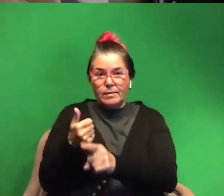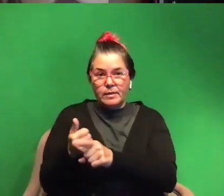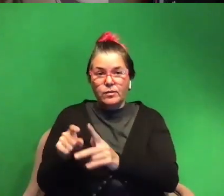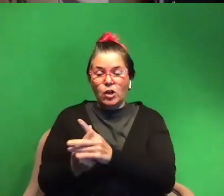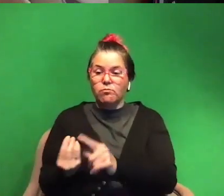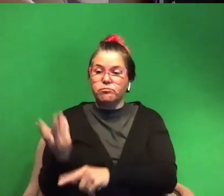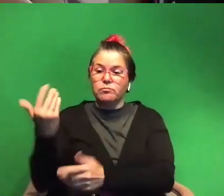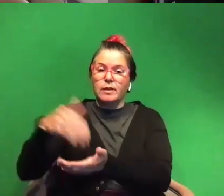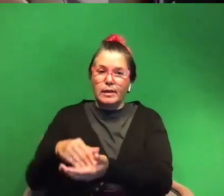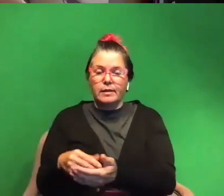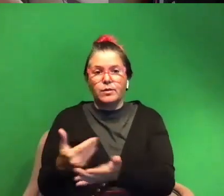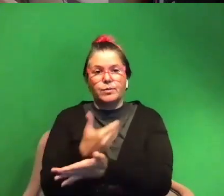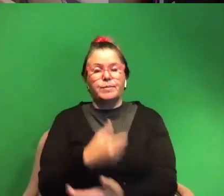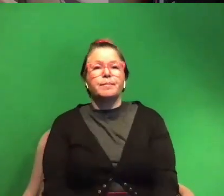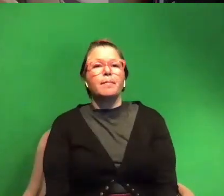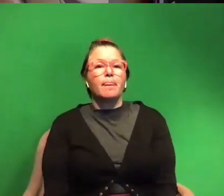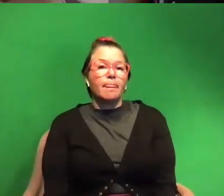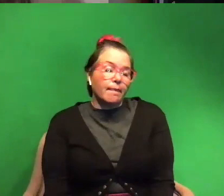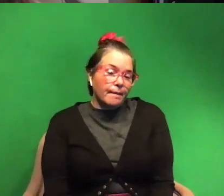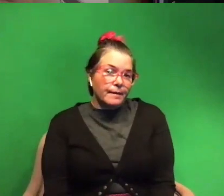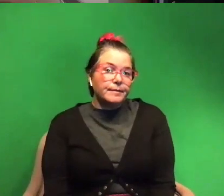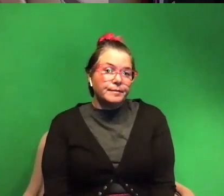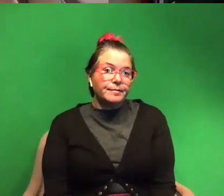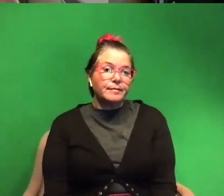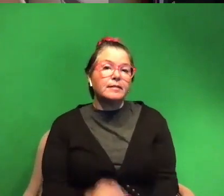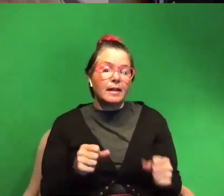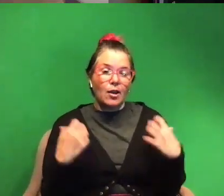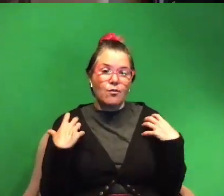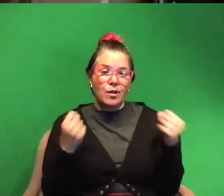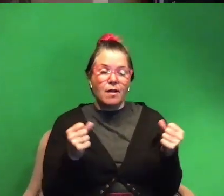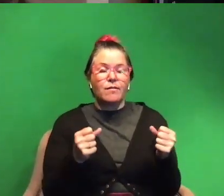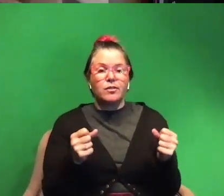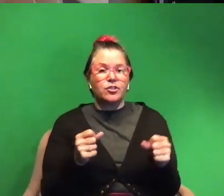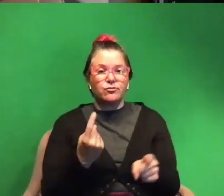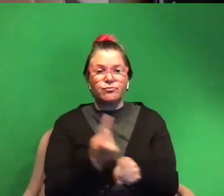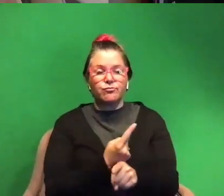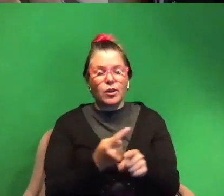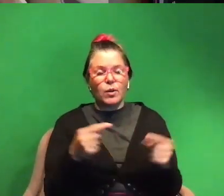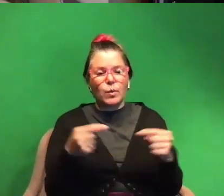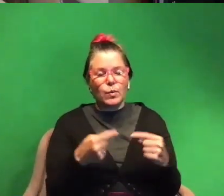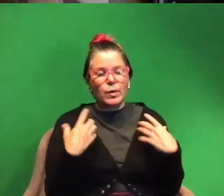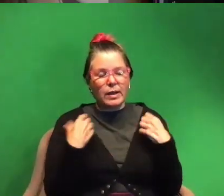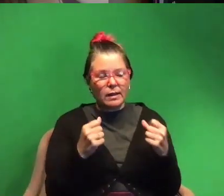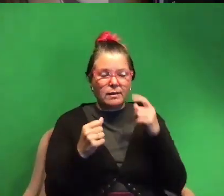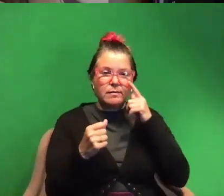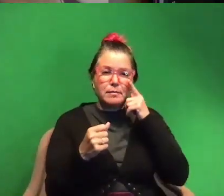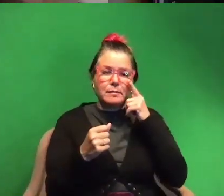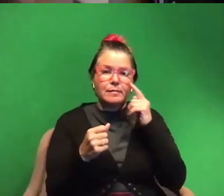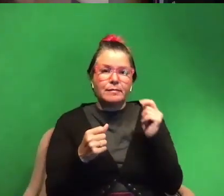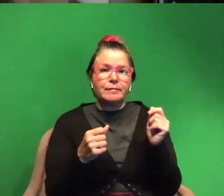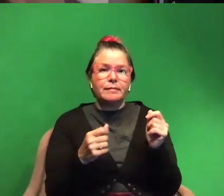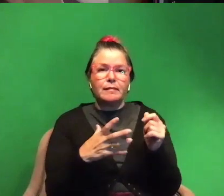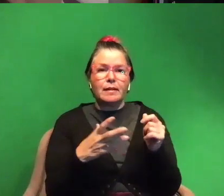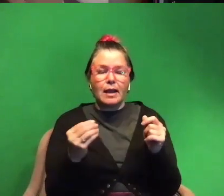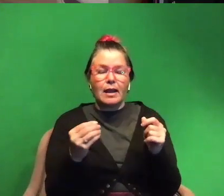growing again. So yeah, they're able to recover through just regular wound healing and regeneration and under